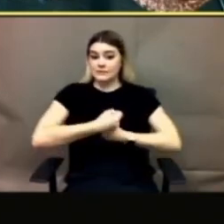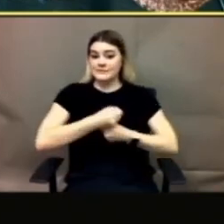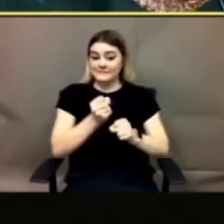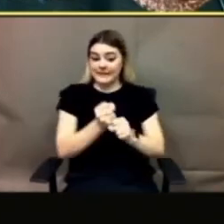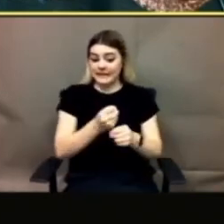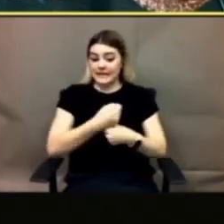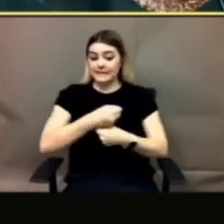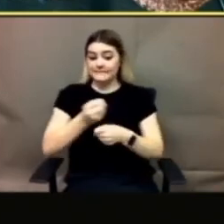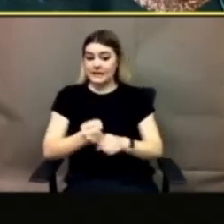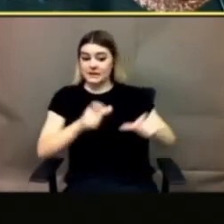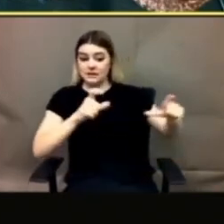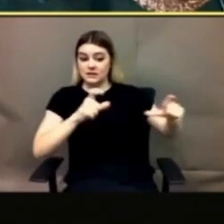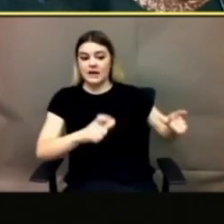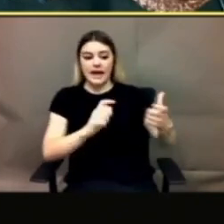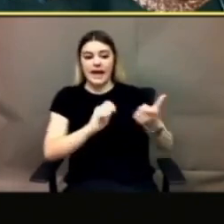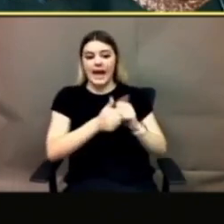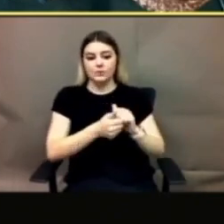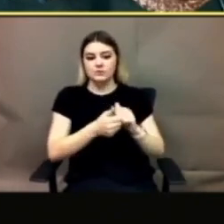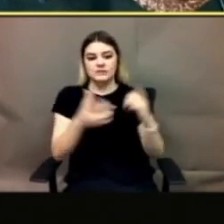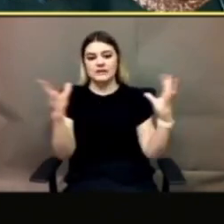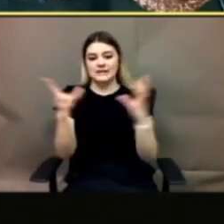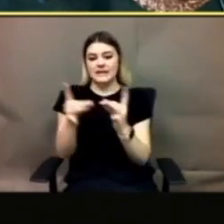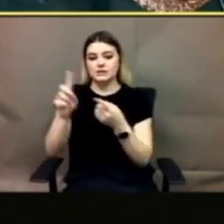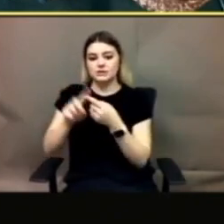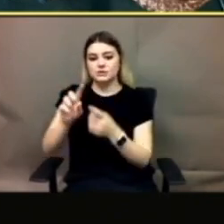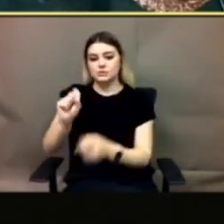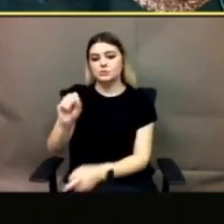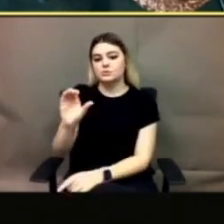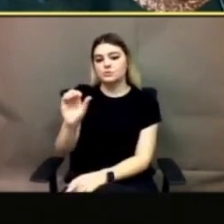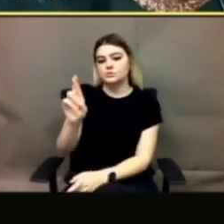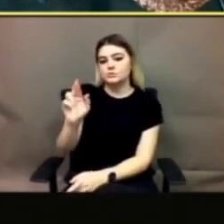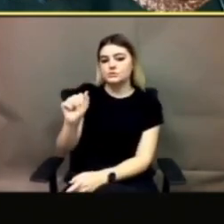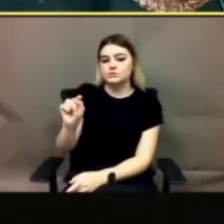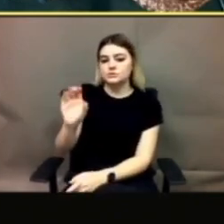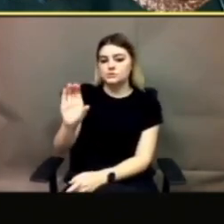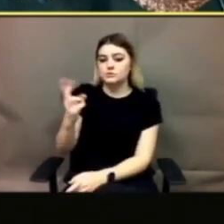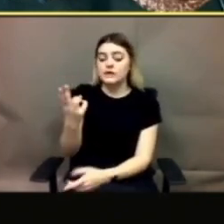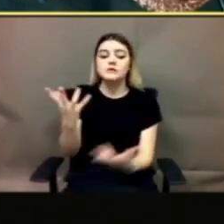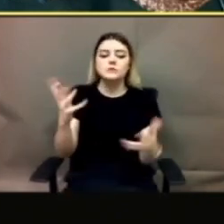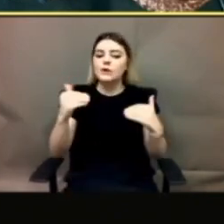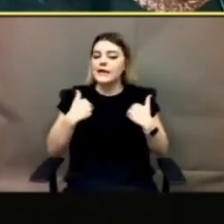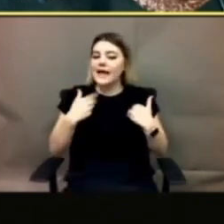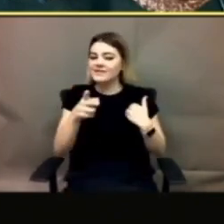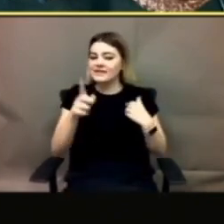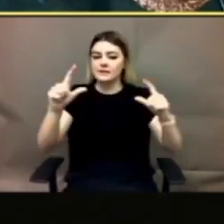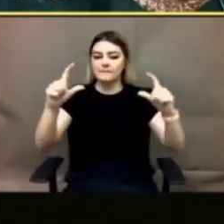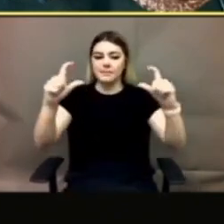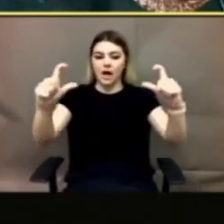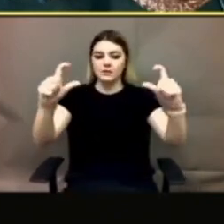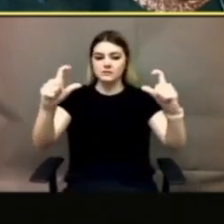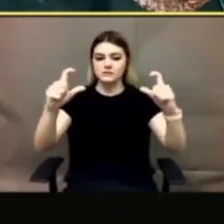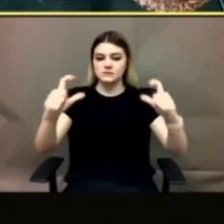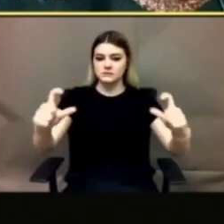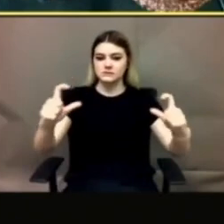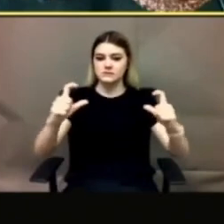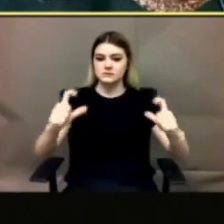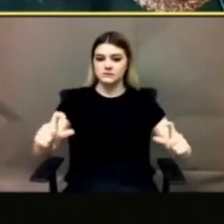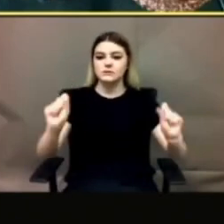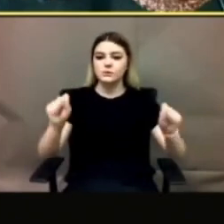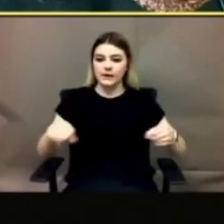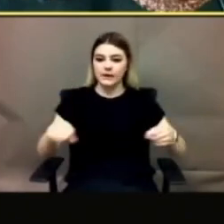we already have these blocks, like when space key pressed, you can make something happen.